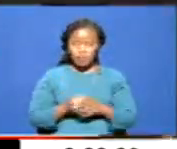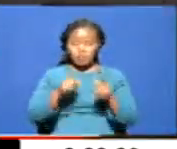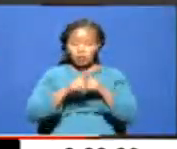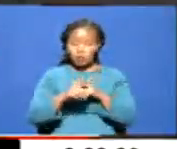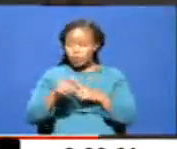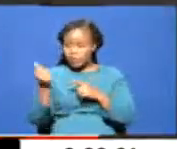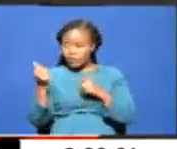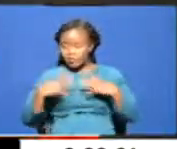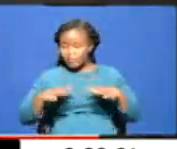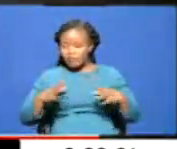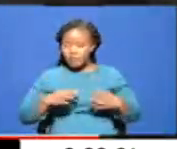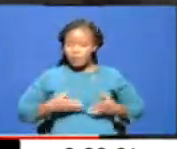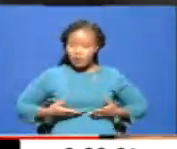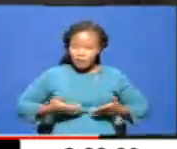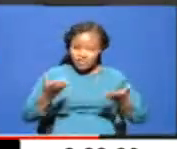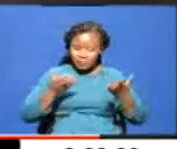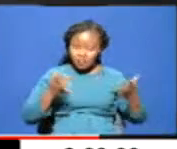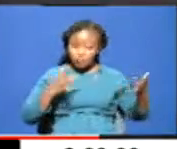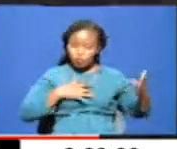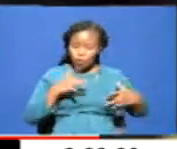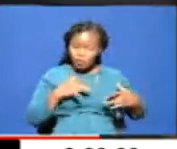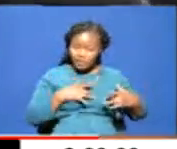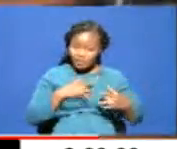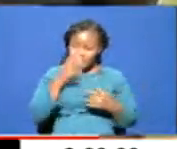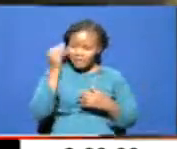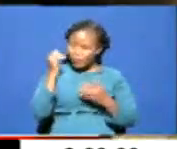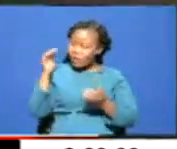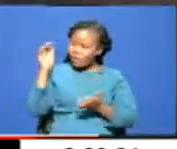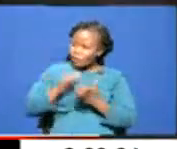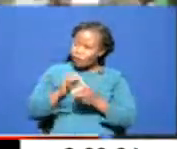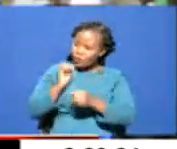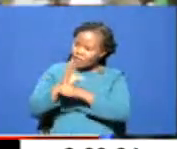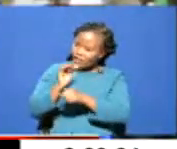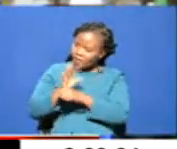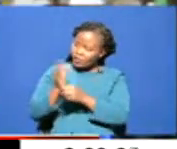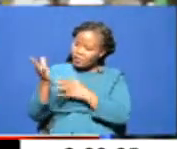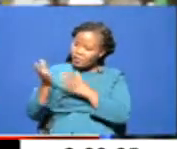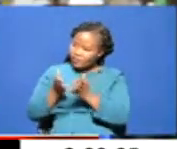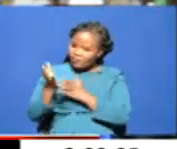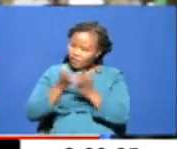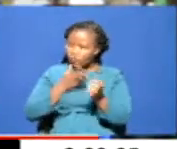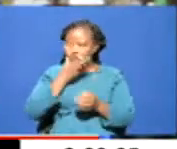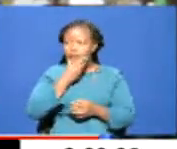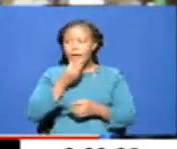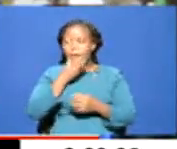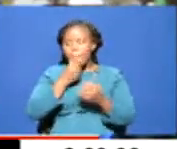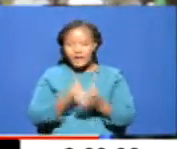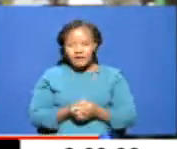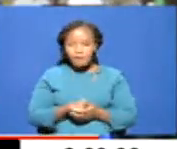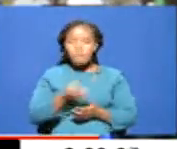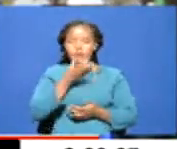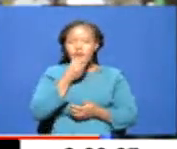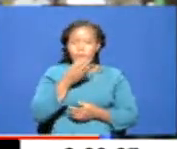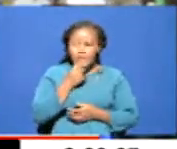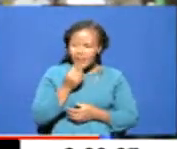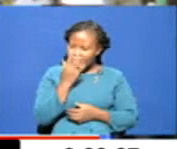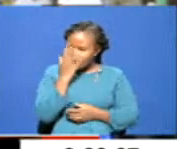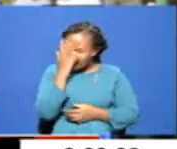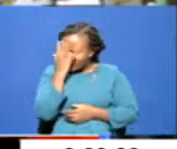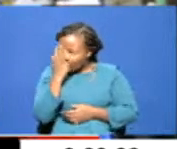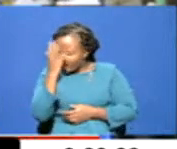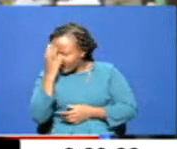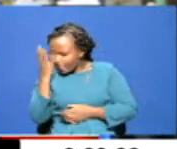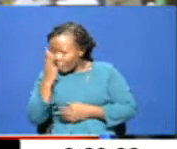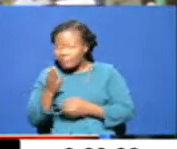expressed concerns at the low uptake of counseling services among men. Men are shy, naturally, to talk about their own